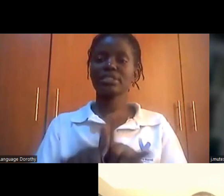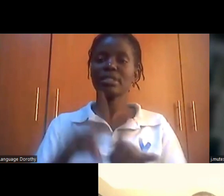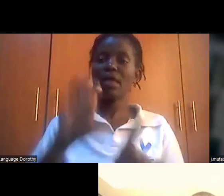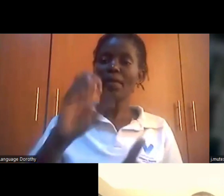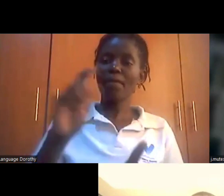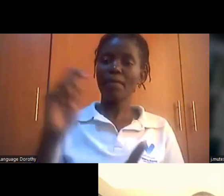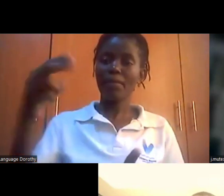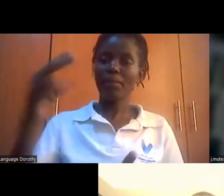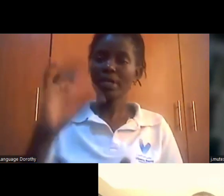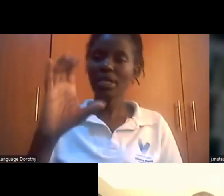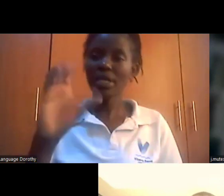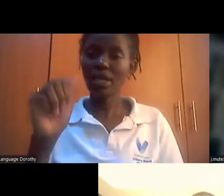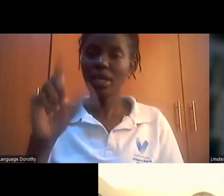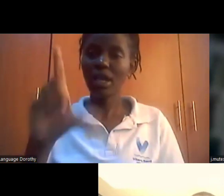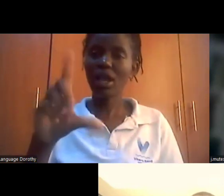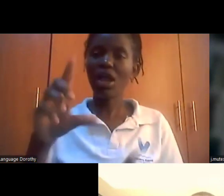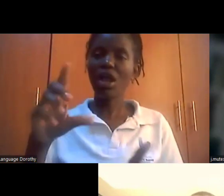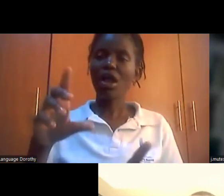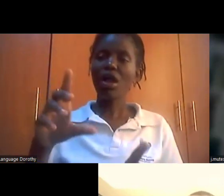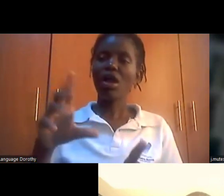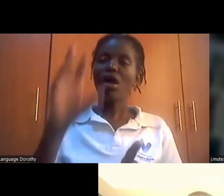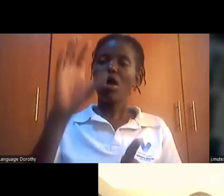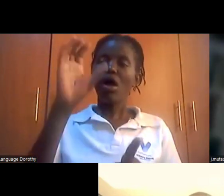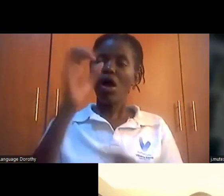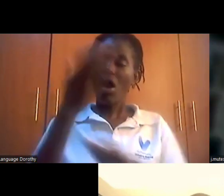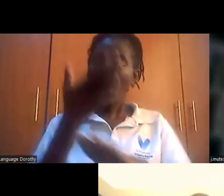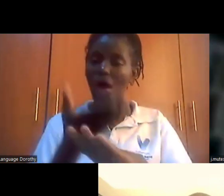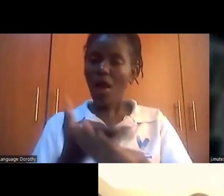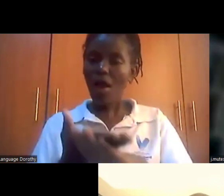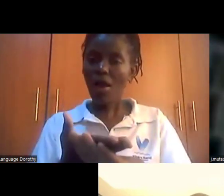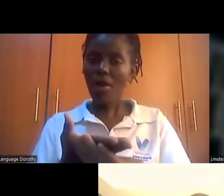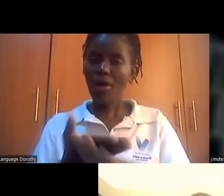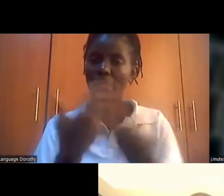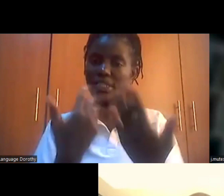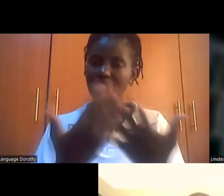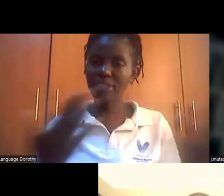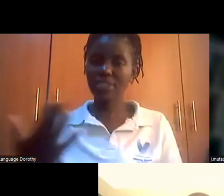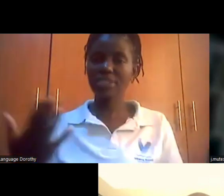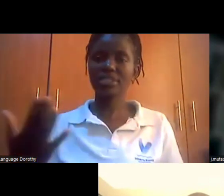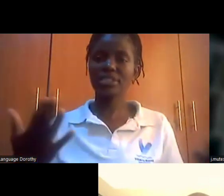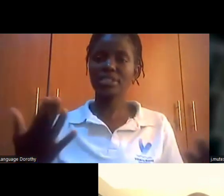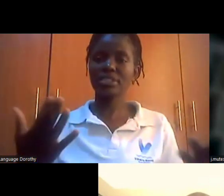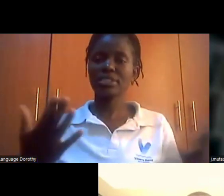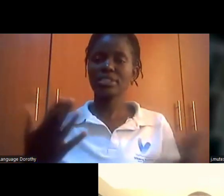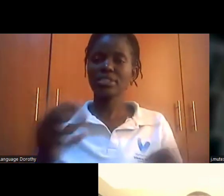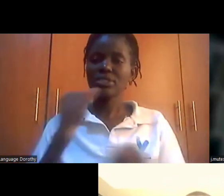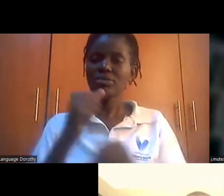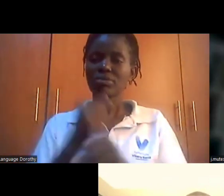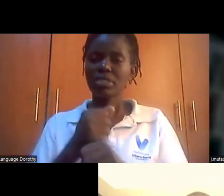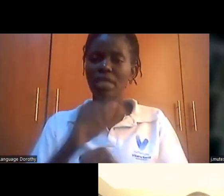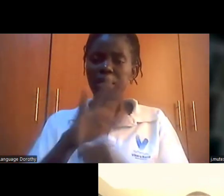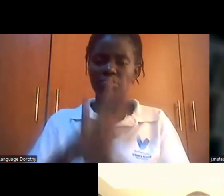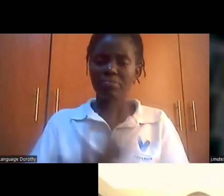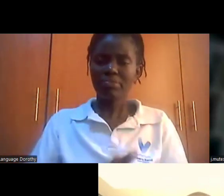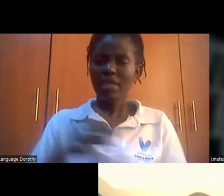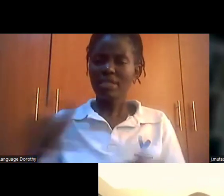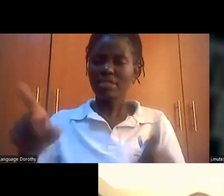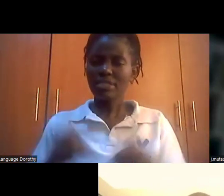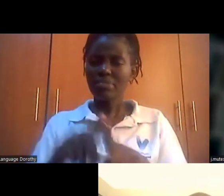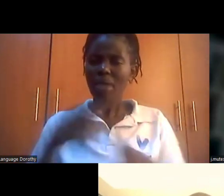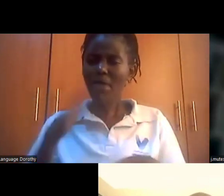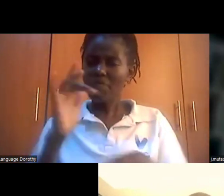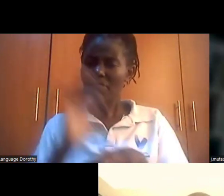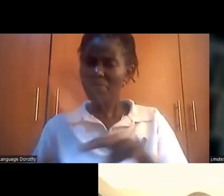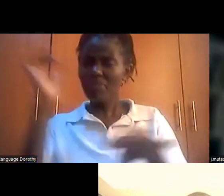especially on issues to do with do no harm, but also addressing medicalization. And